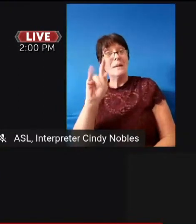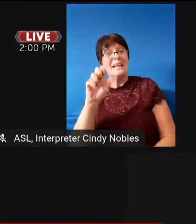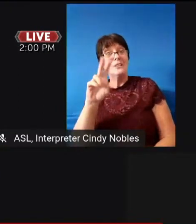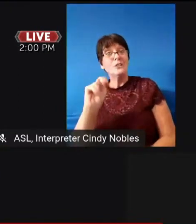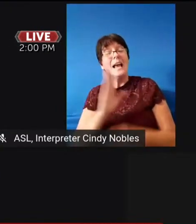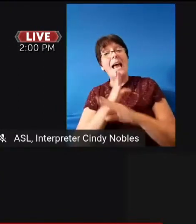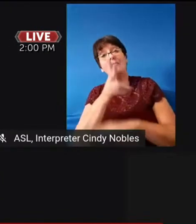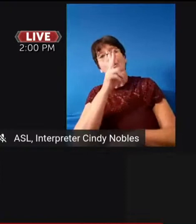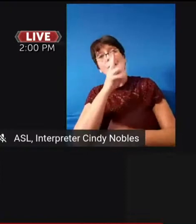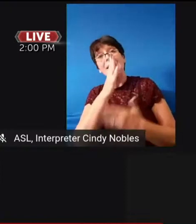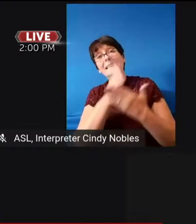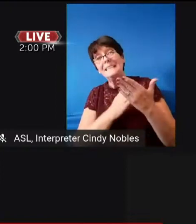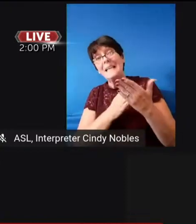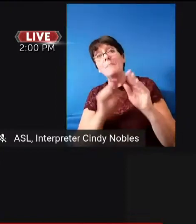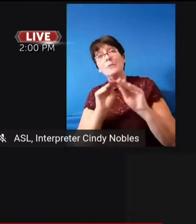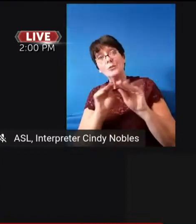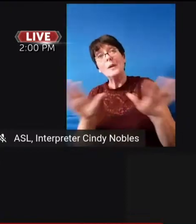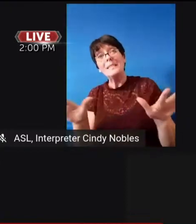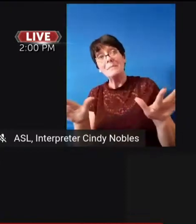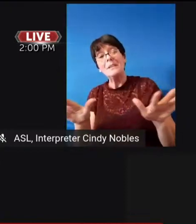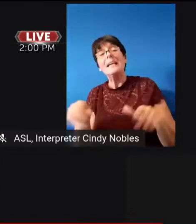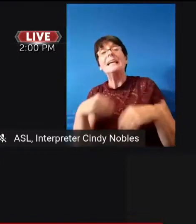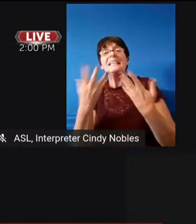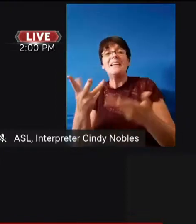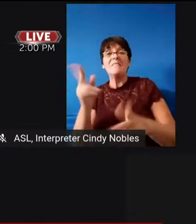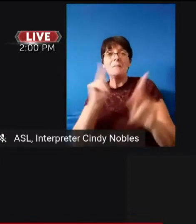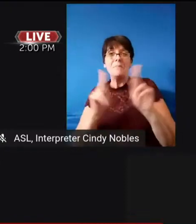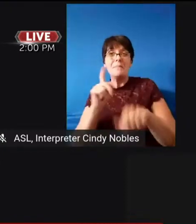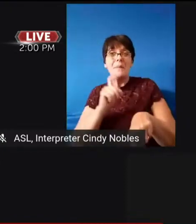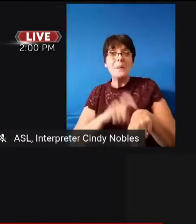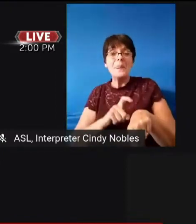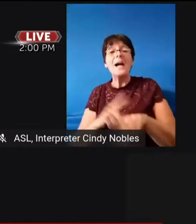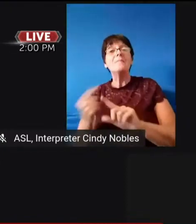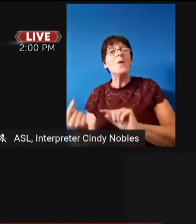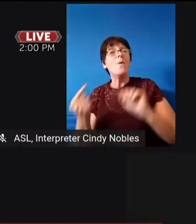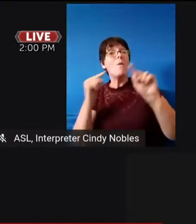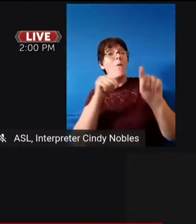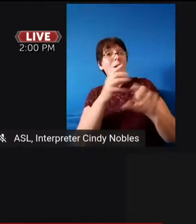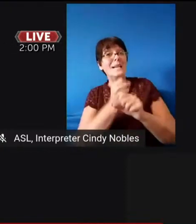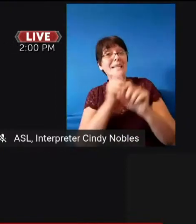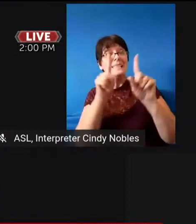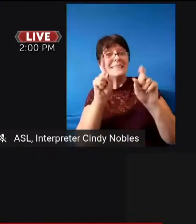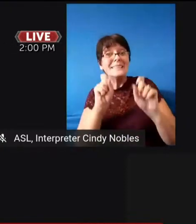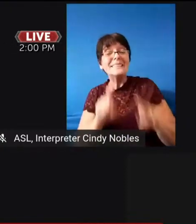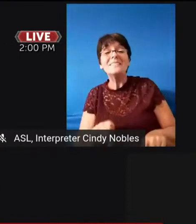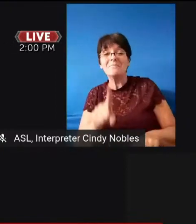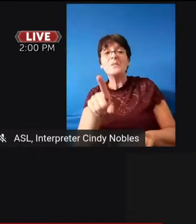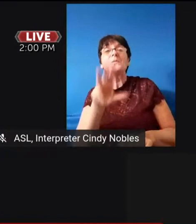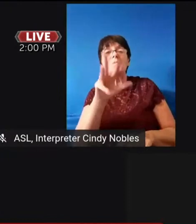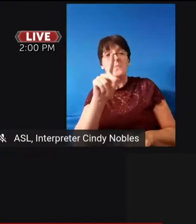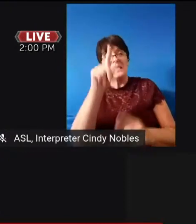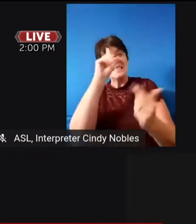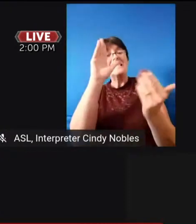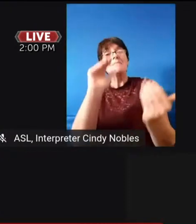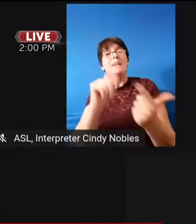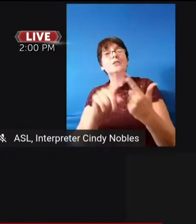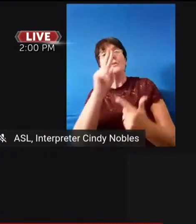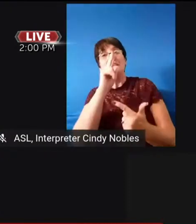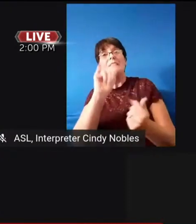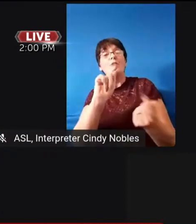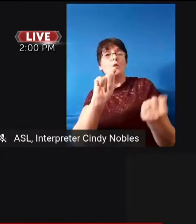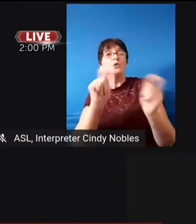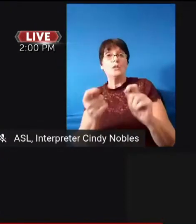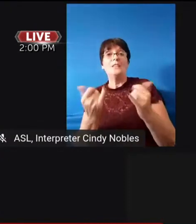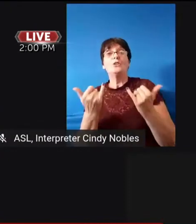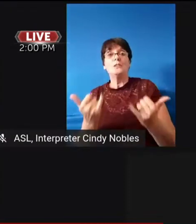see some transmission, give people time to come and get tested. You would expect to see those changes now.